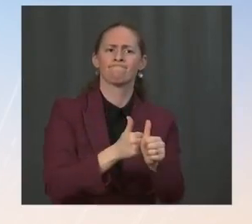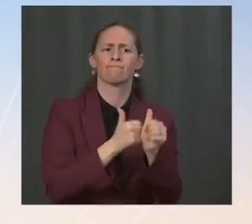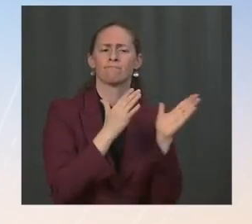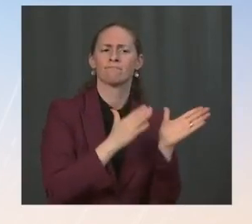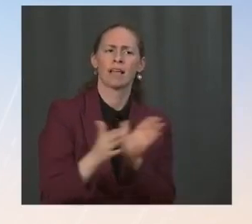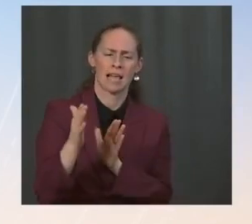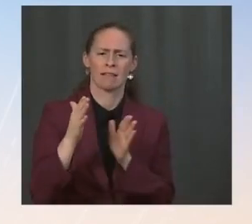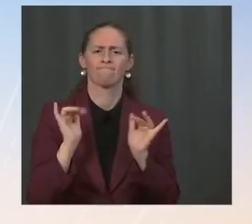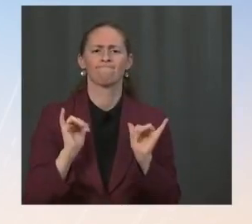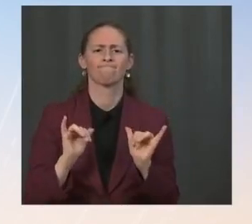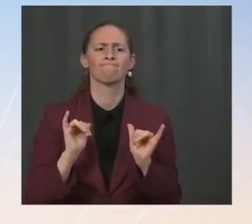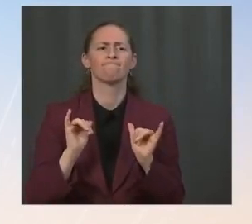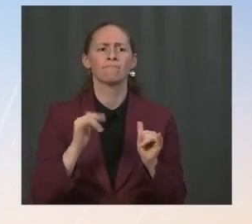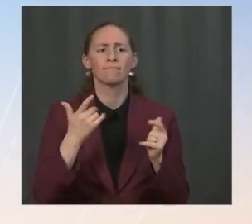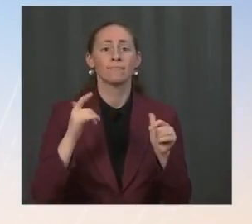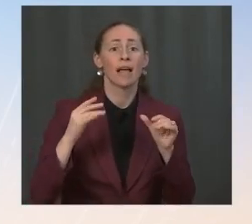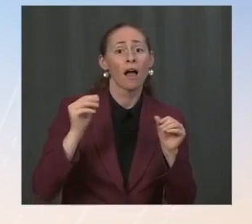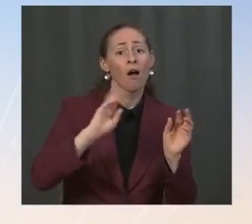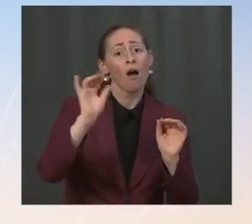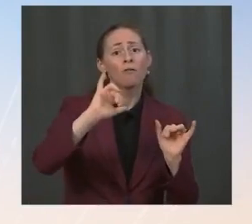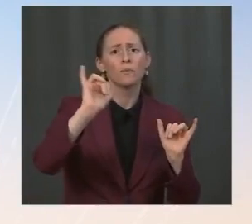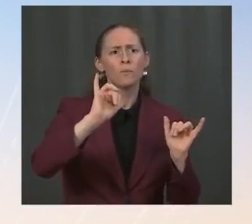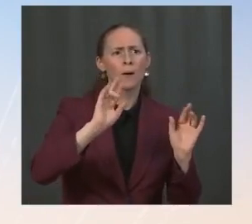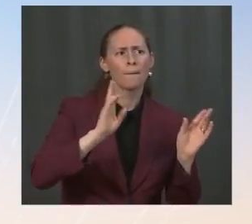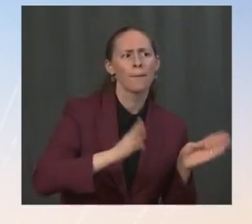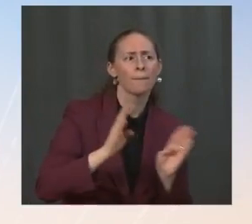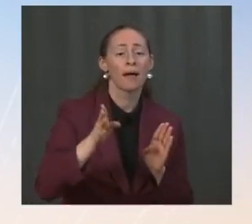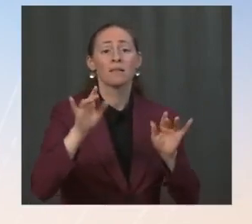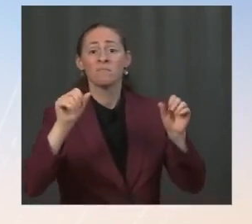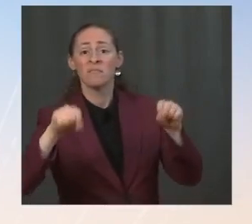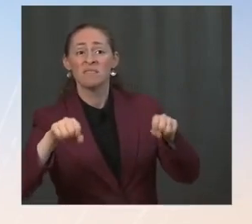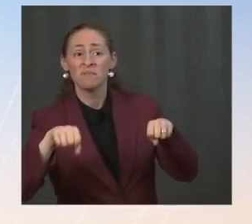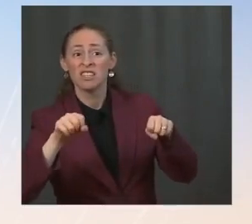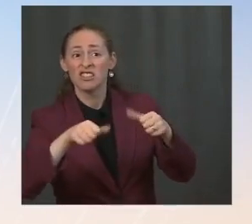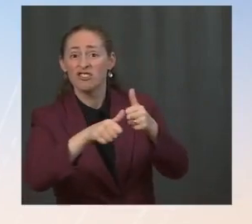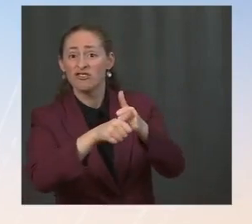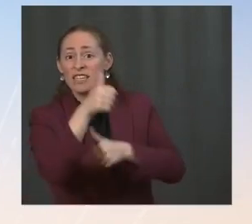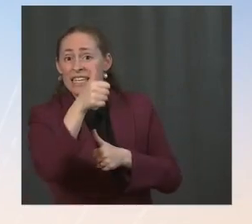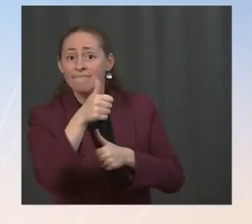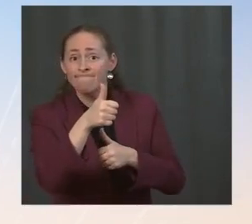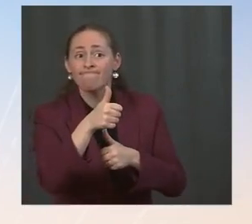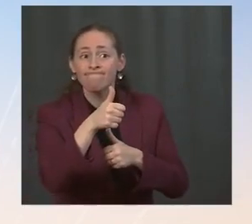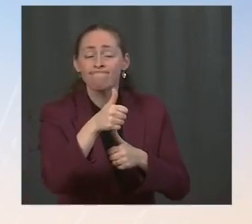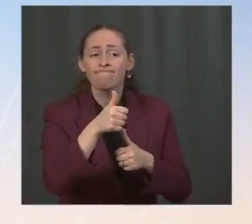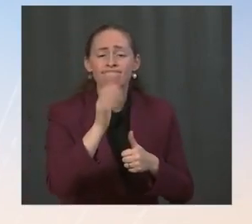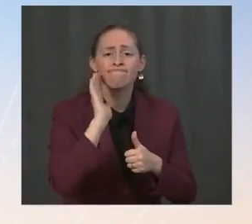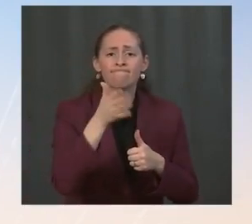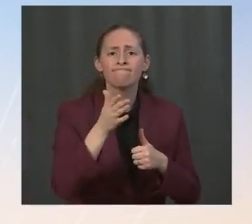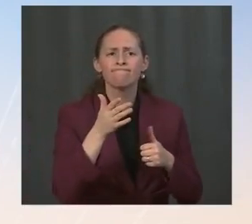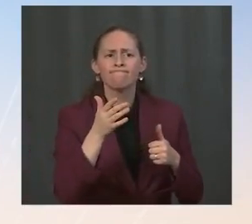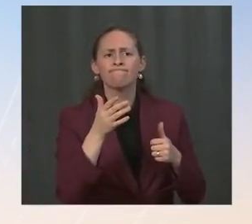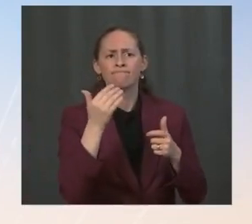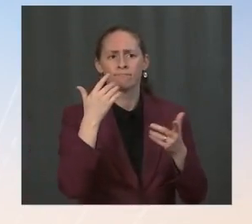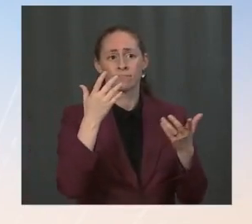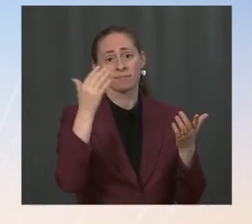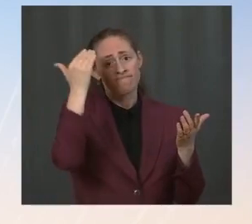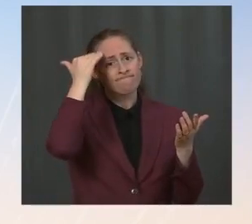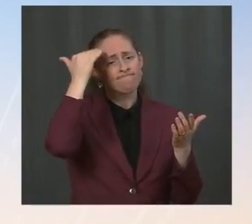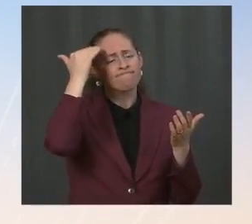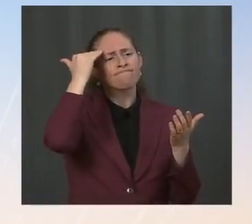incidents of these kind, to the degree that they can. They have every intention to continue. The president has regular